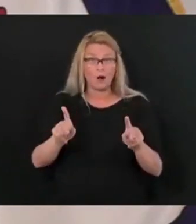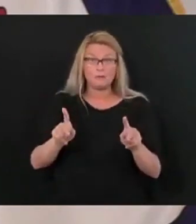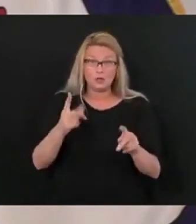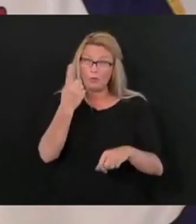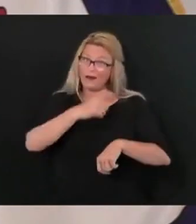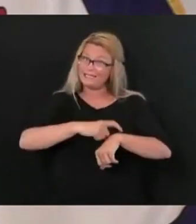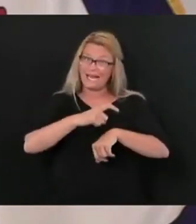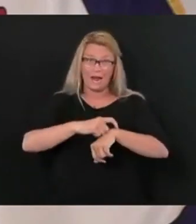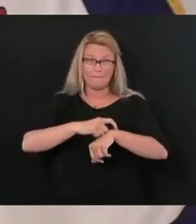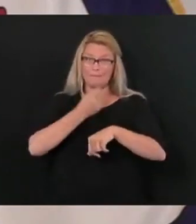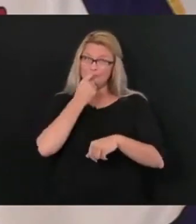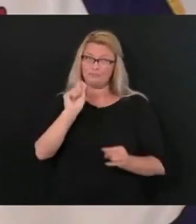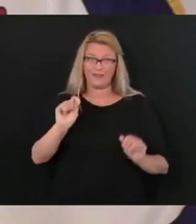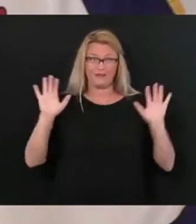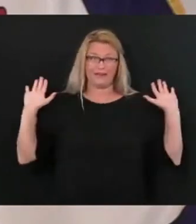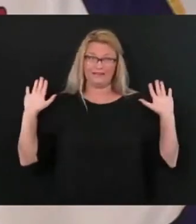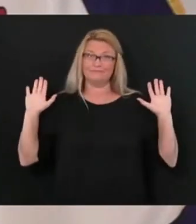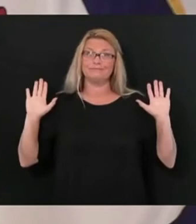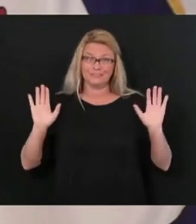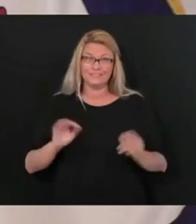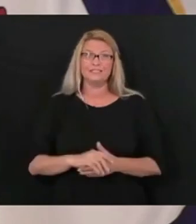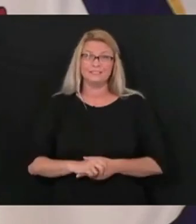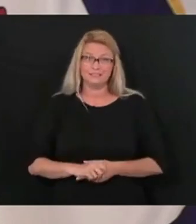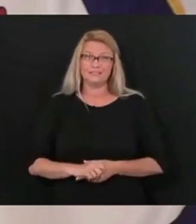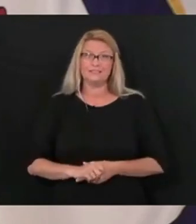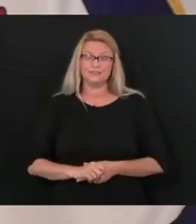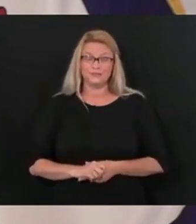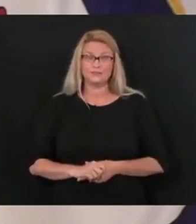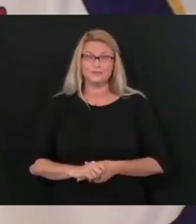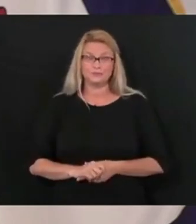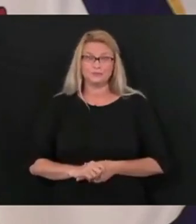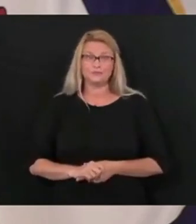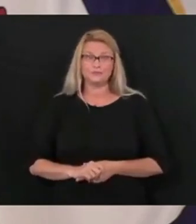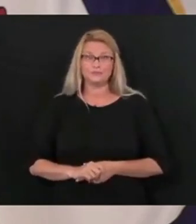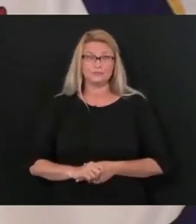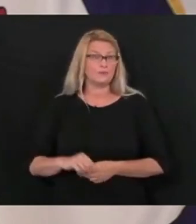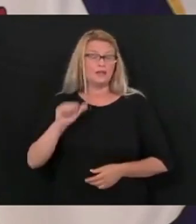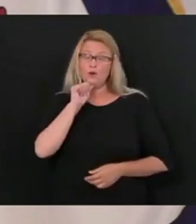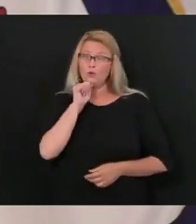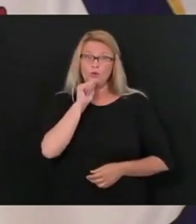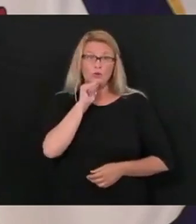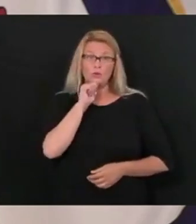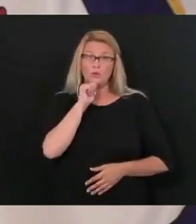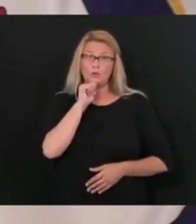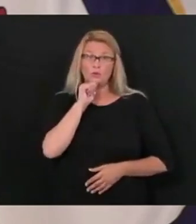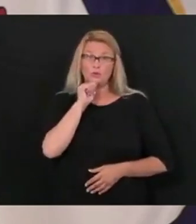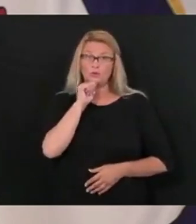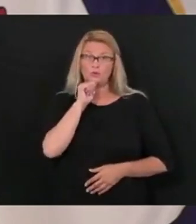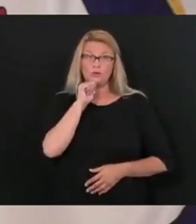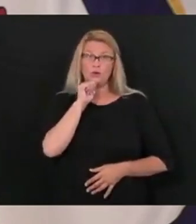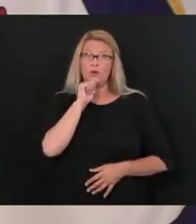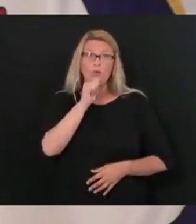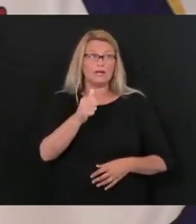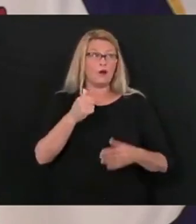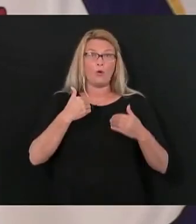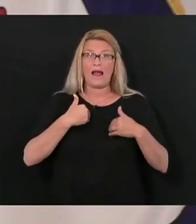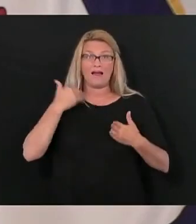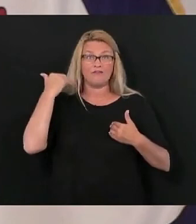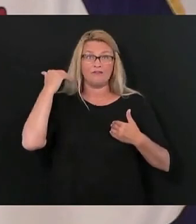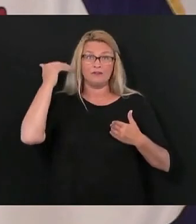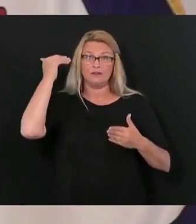deal. This is it. This is a one-time deal. We're not going to go forward because we don't have the resources to go